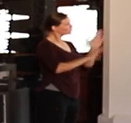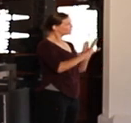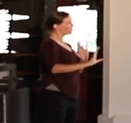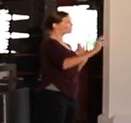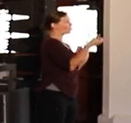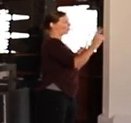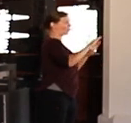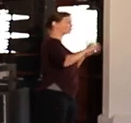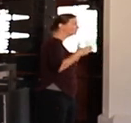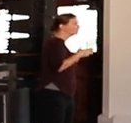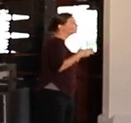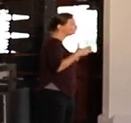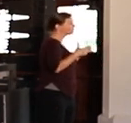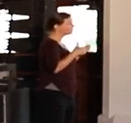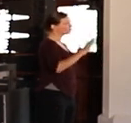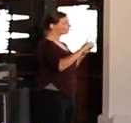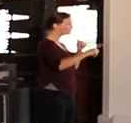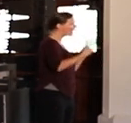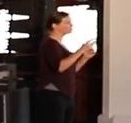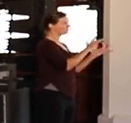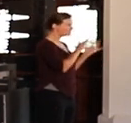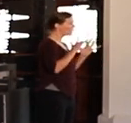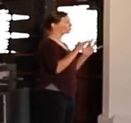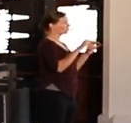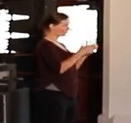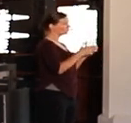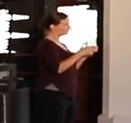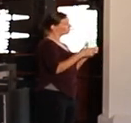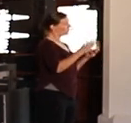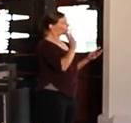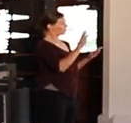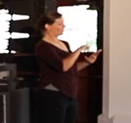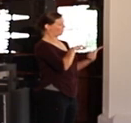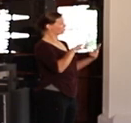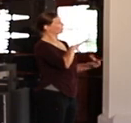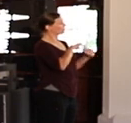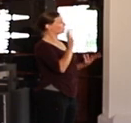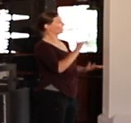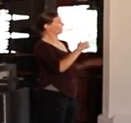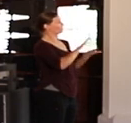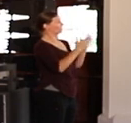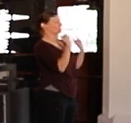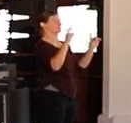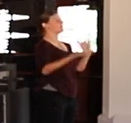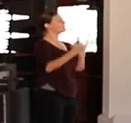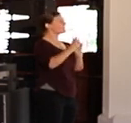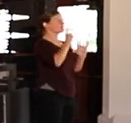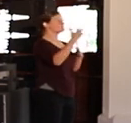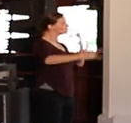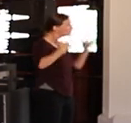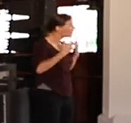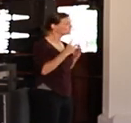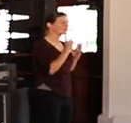own posses and your own network and your own friendships, and I guarantee success. Again, I am so excited and I am